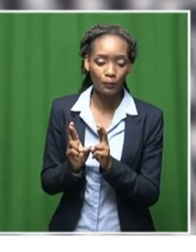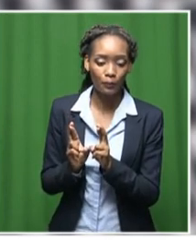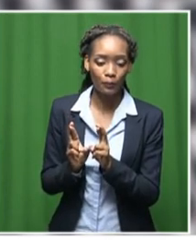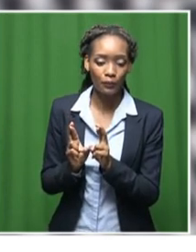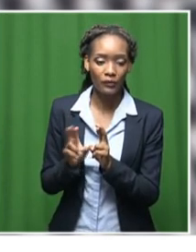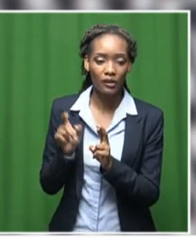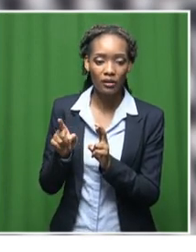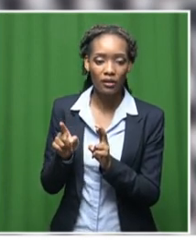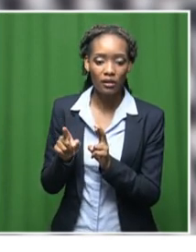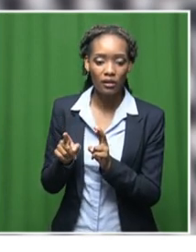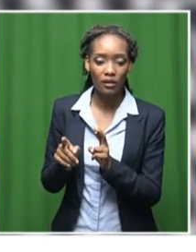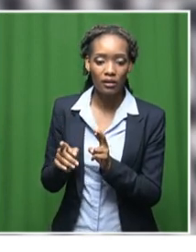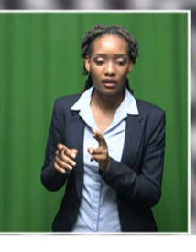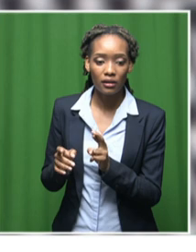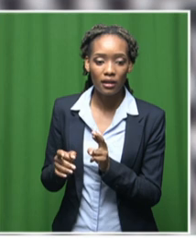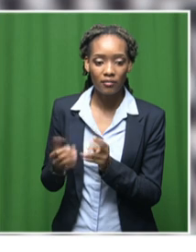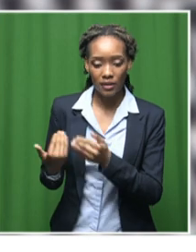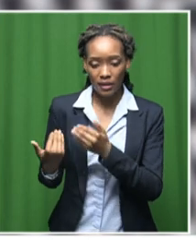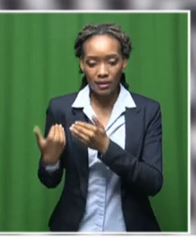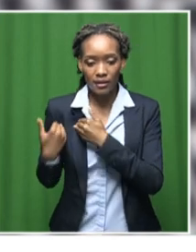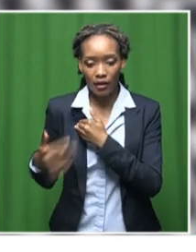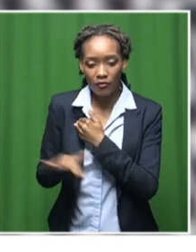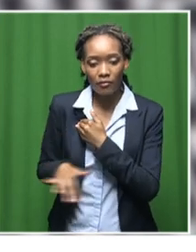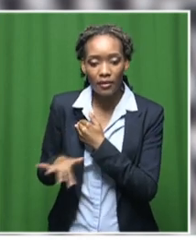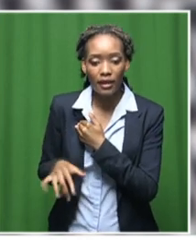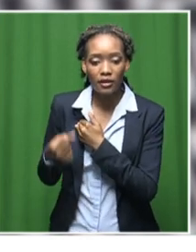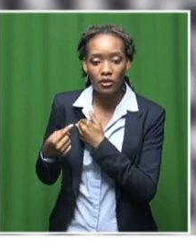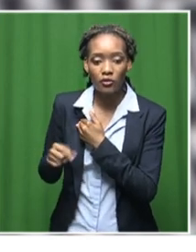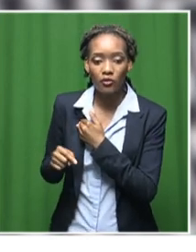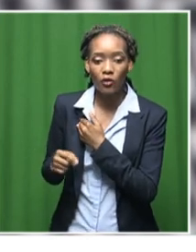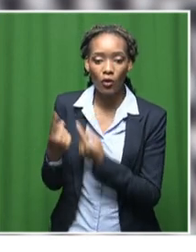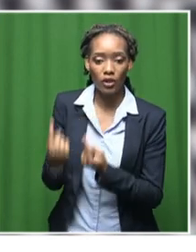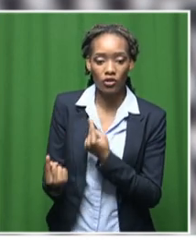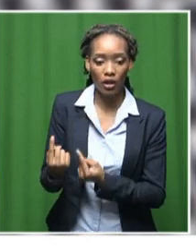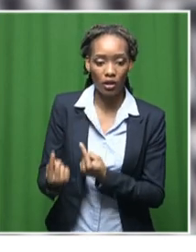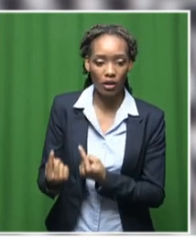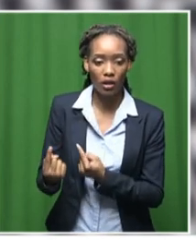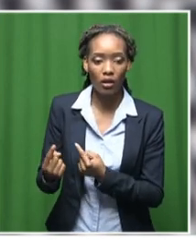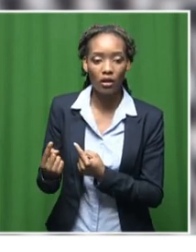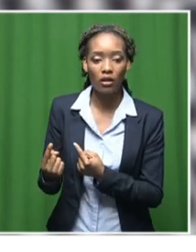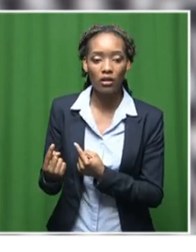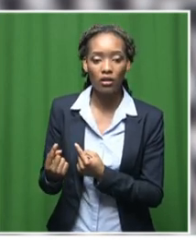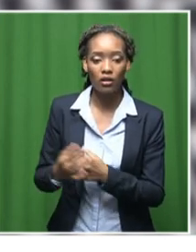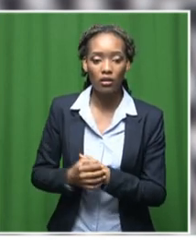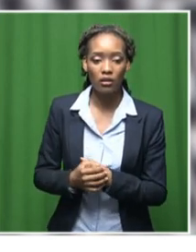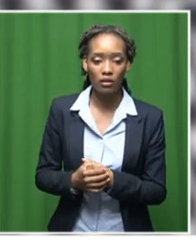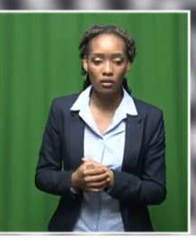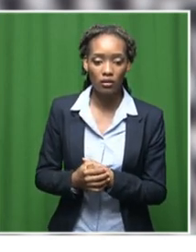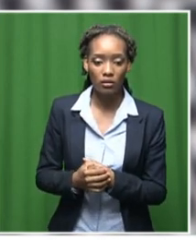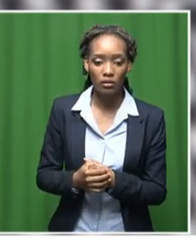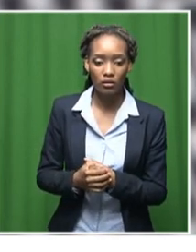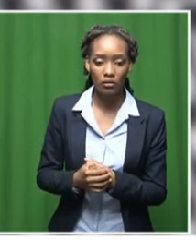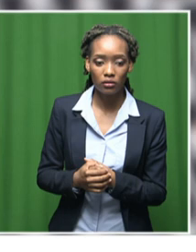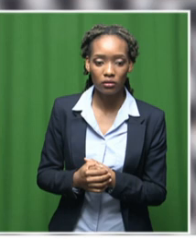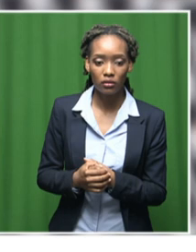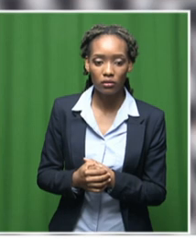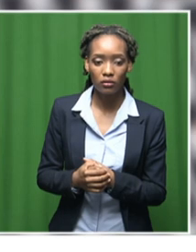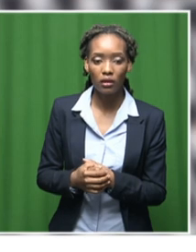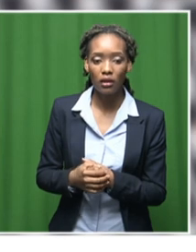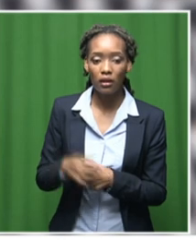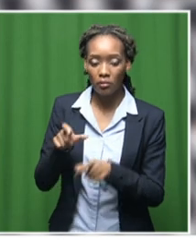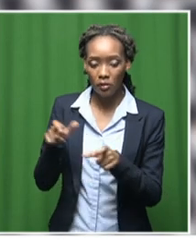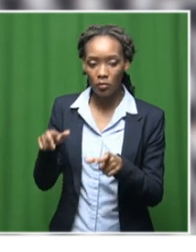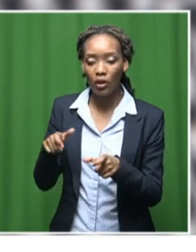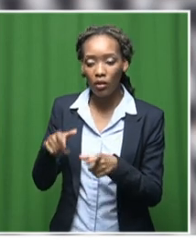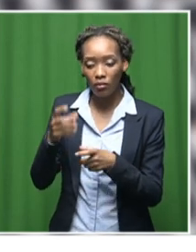a safe place for each other, and I think that is what people's gonna take from the show, is just instilling